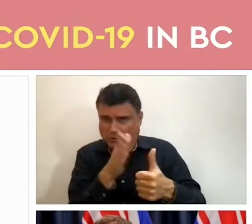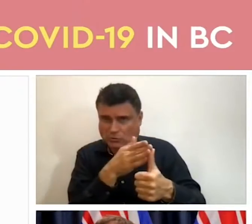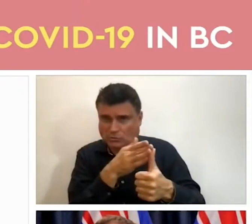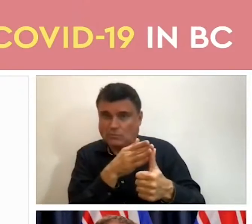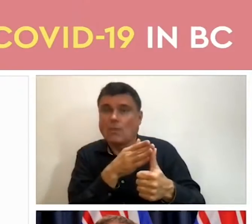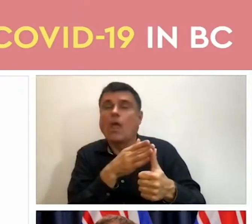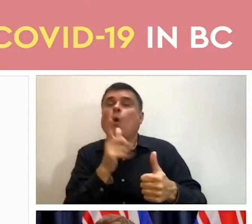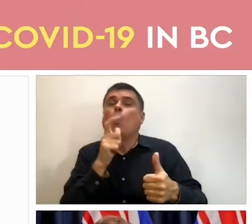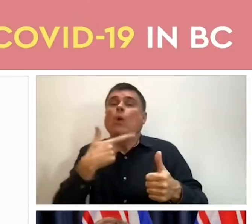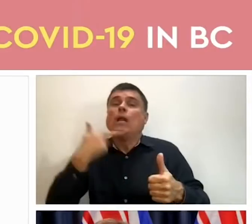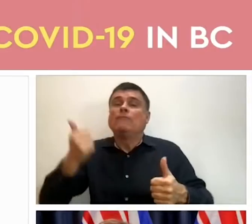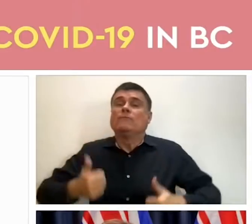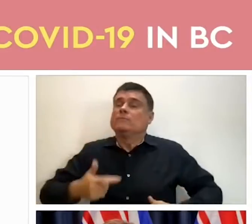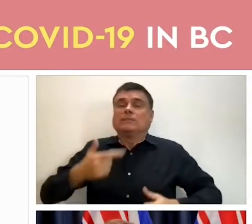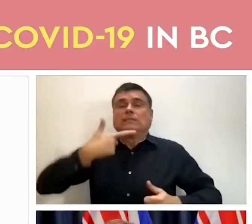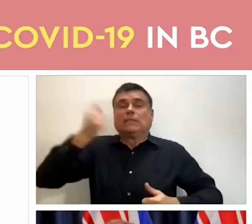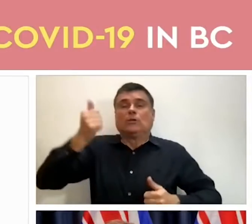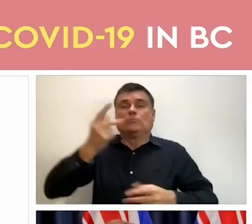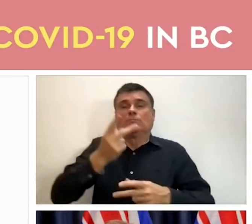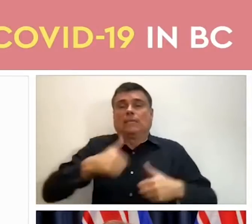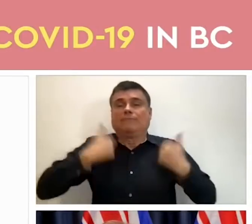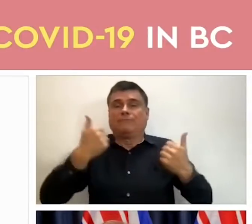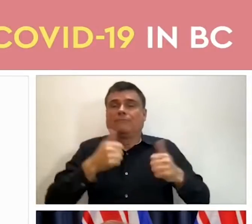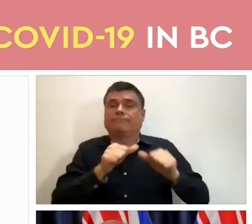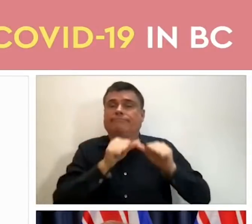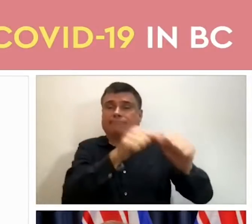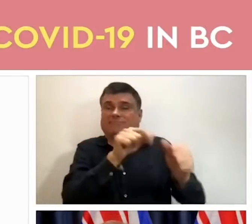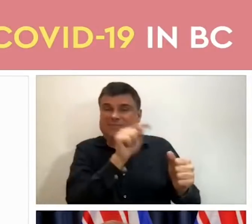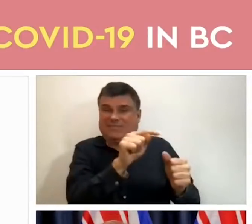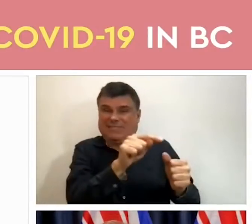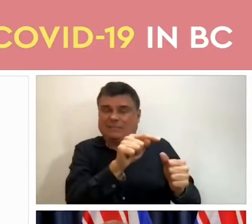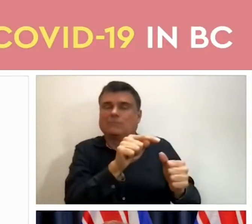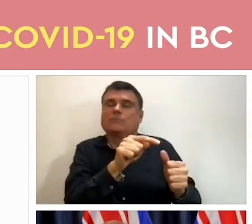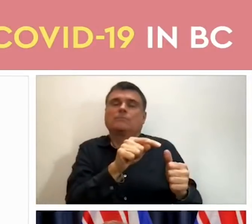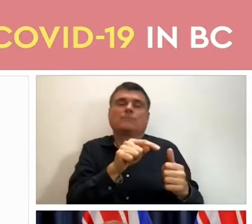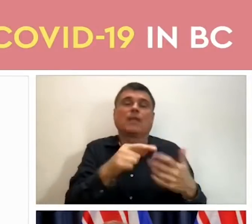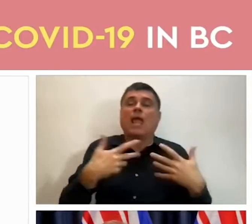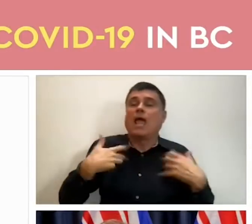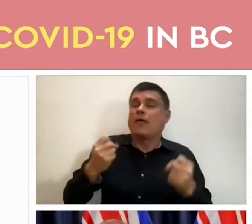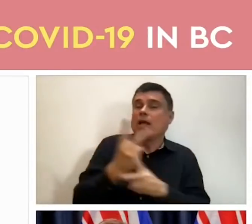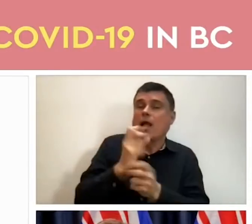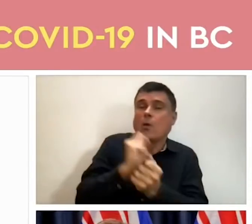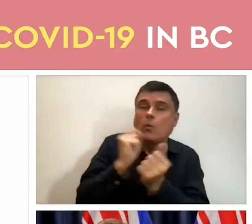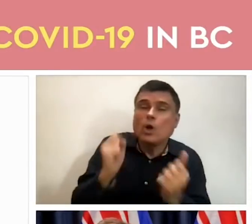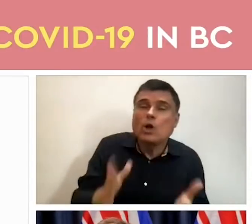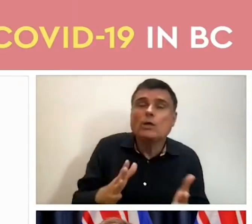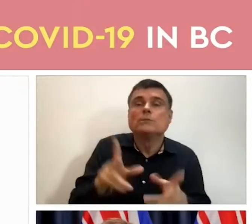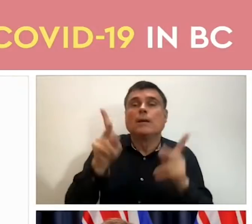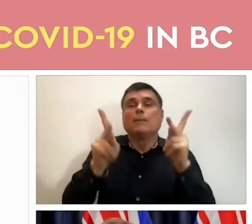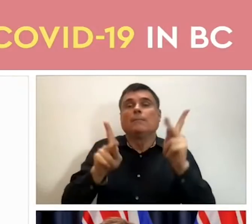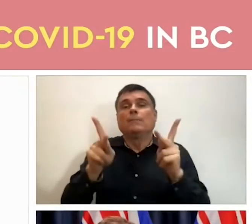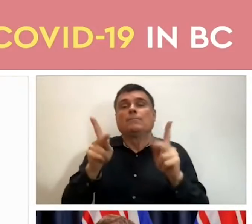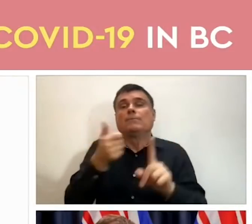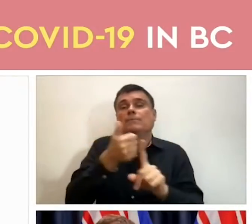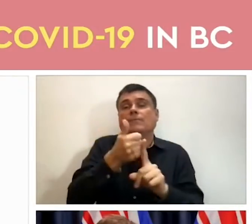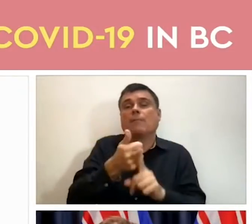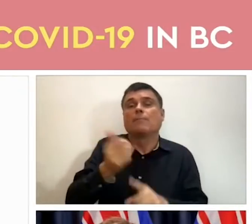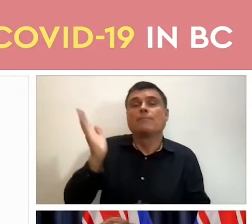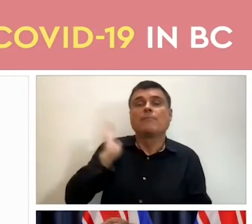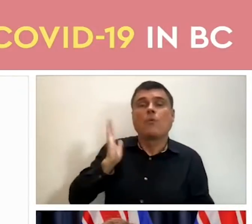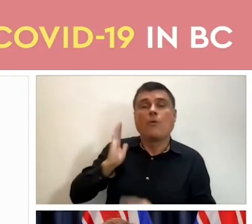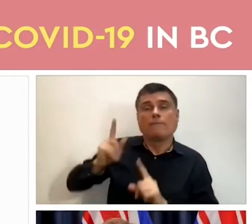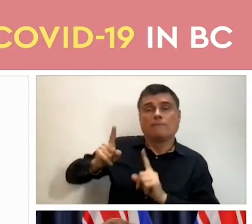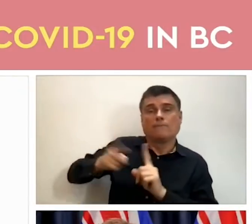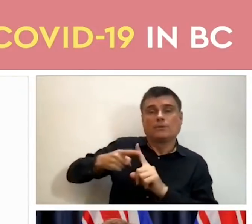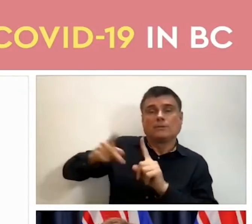to healthcare workers, and to those who have received 2 doses of AstraZeneca. And this age-based rollout will continue at an